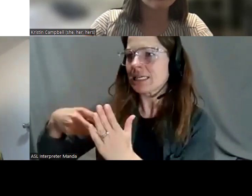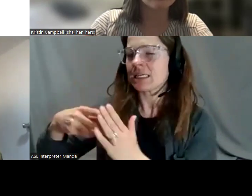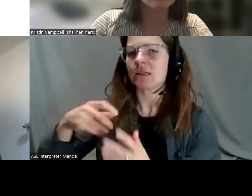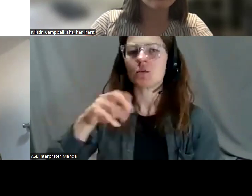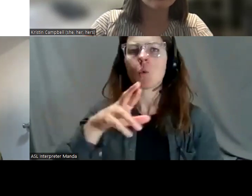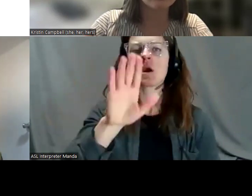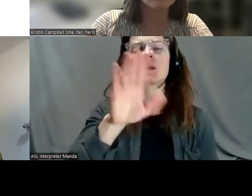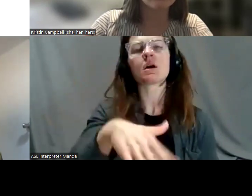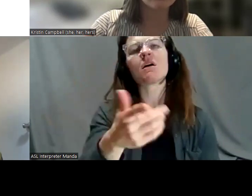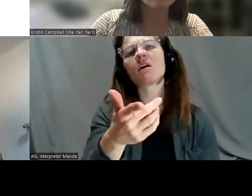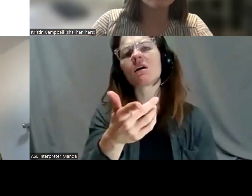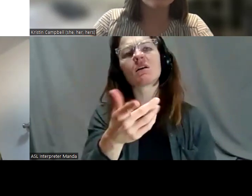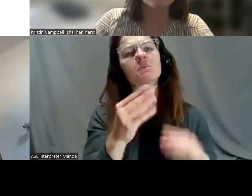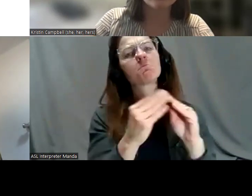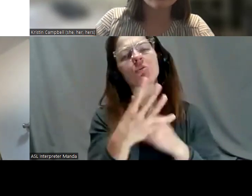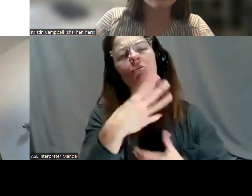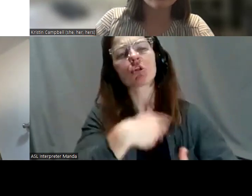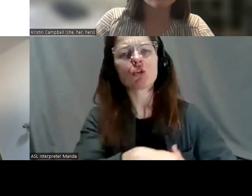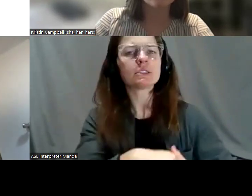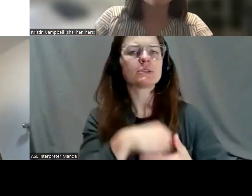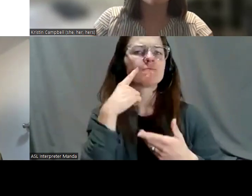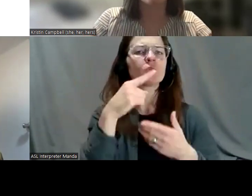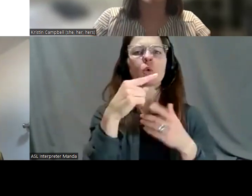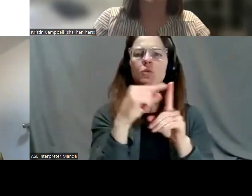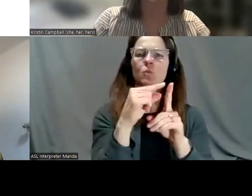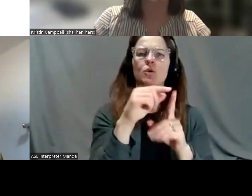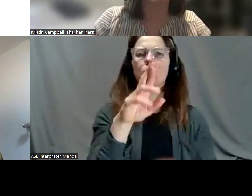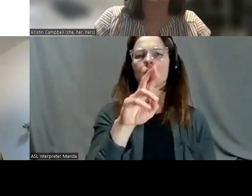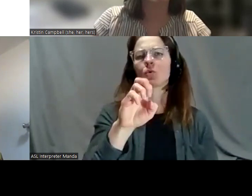say, oh, let's be more inclusive of the term of reading,